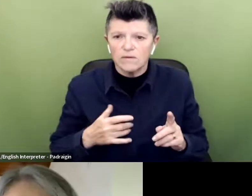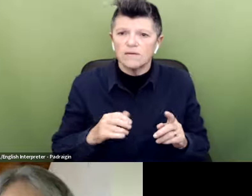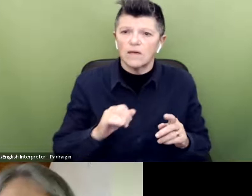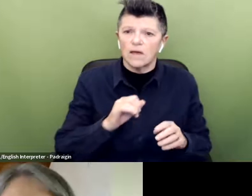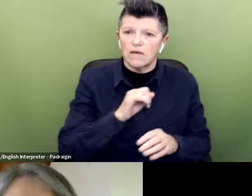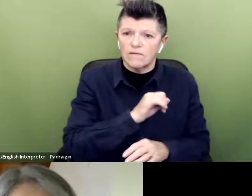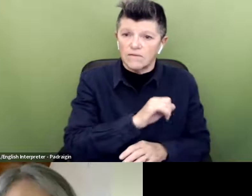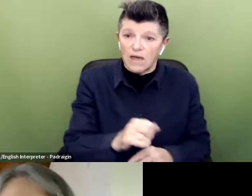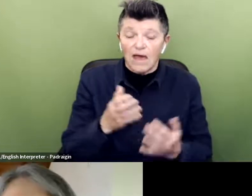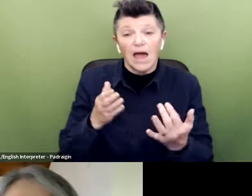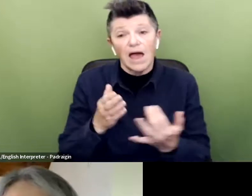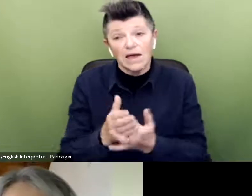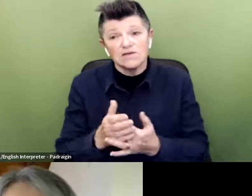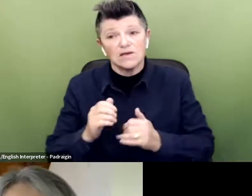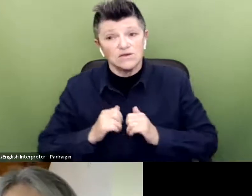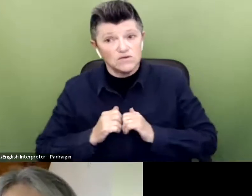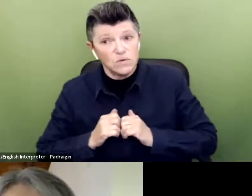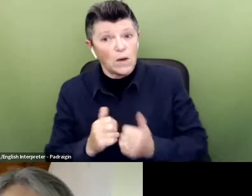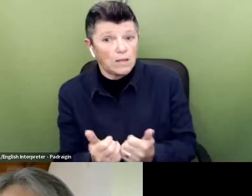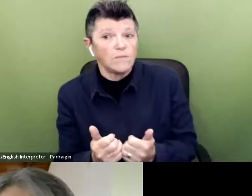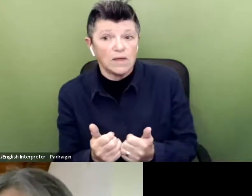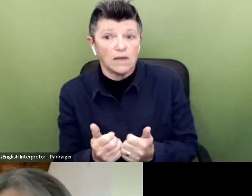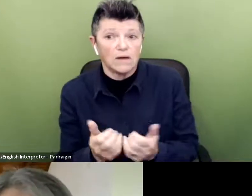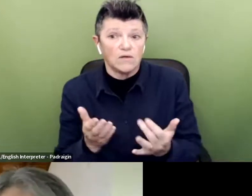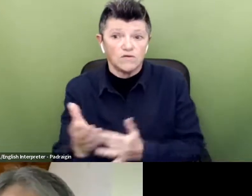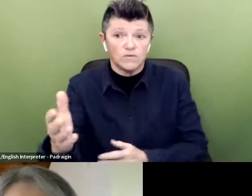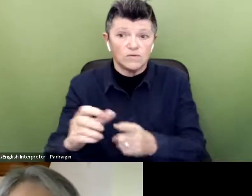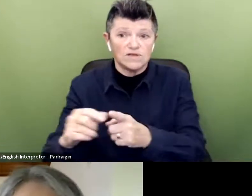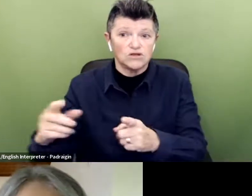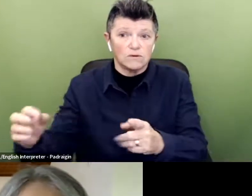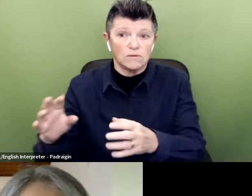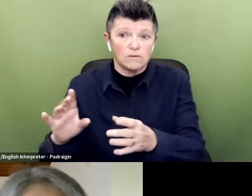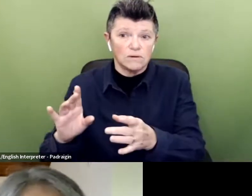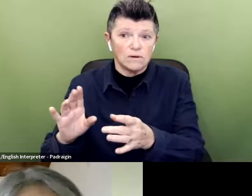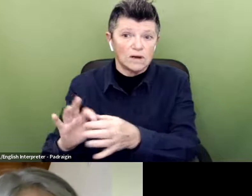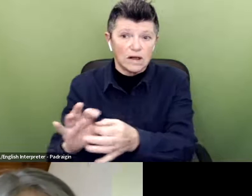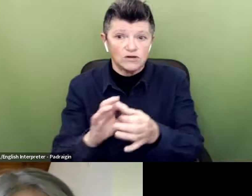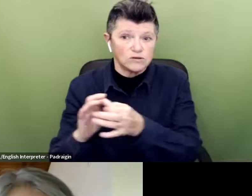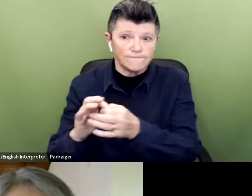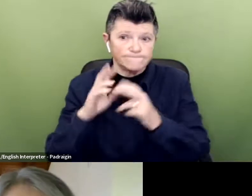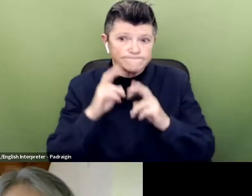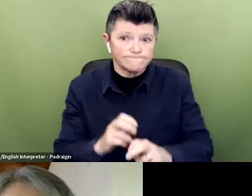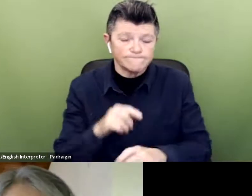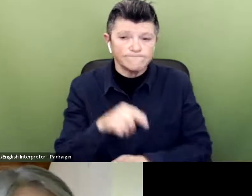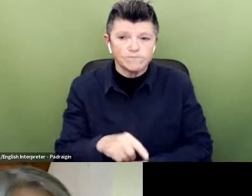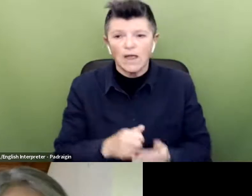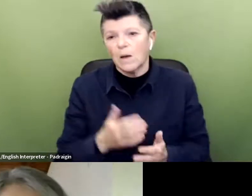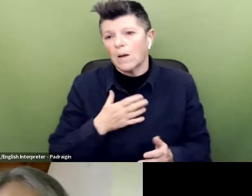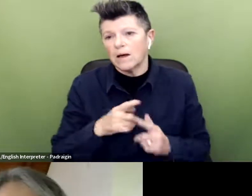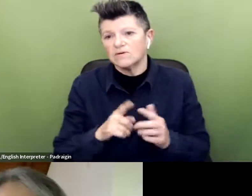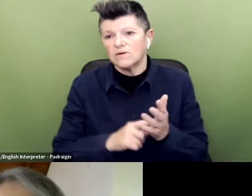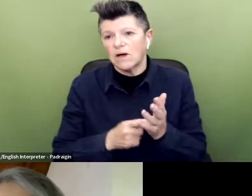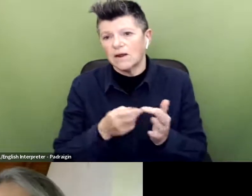to well-being through the digital connection. So I'd like Ellen to